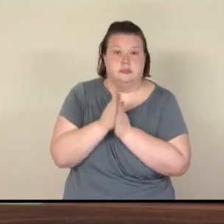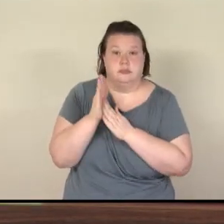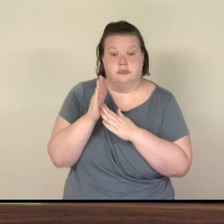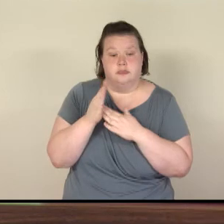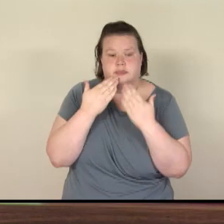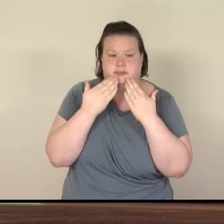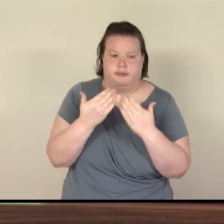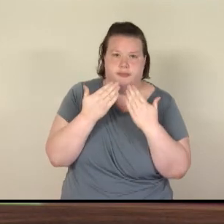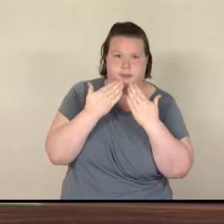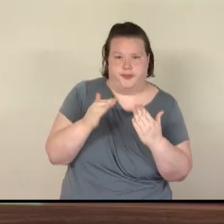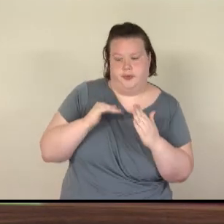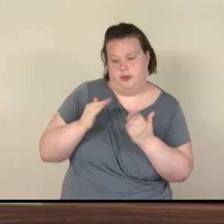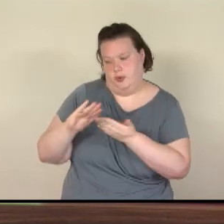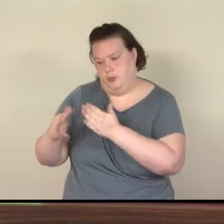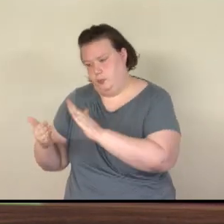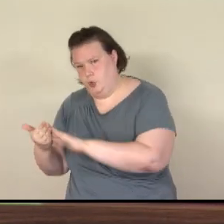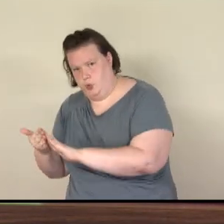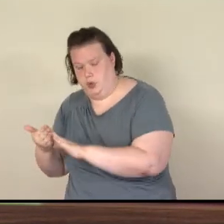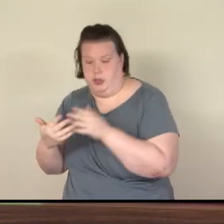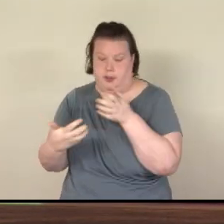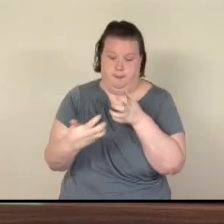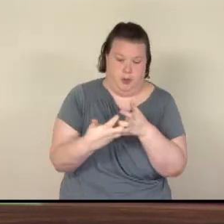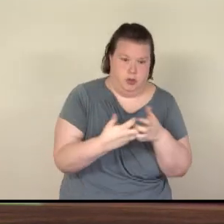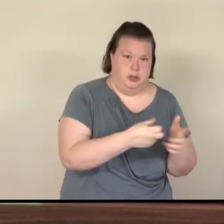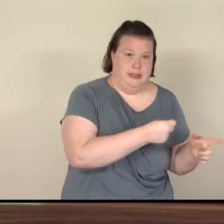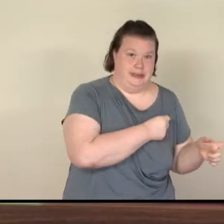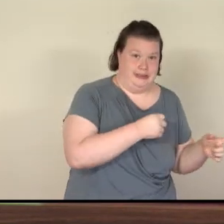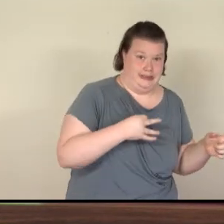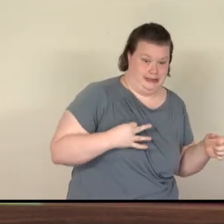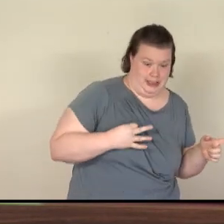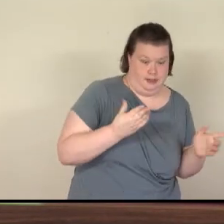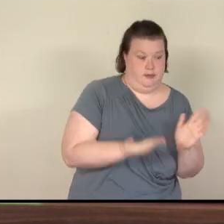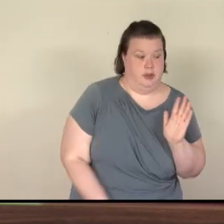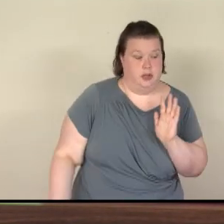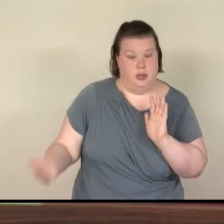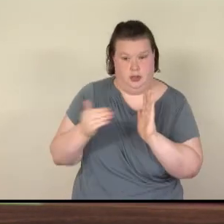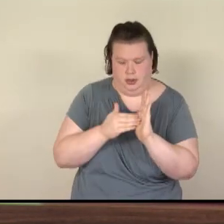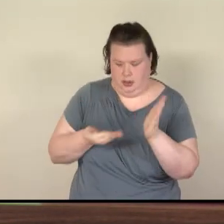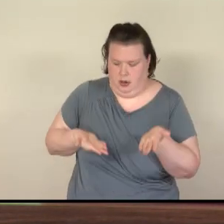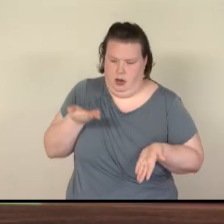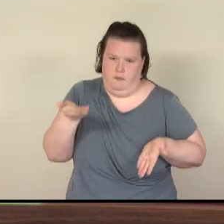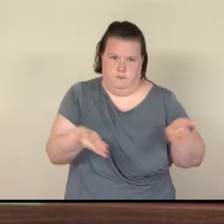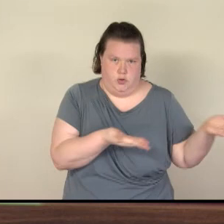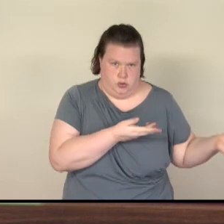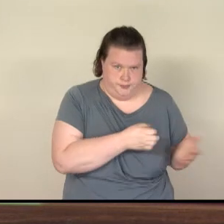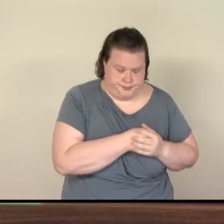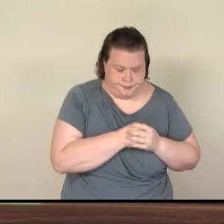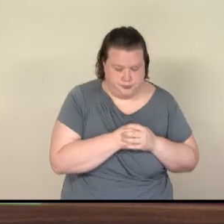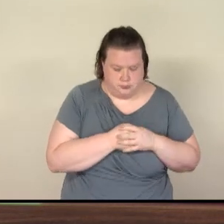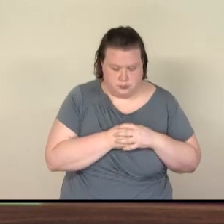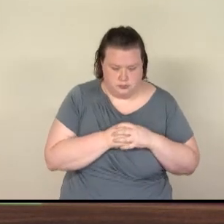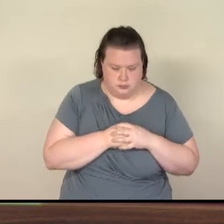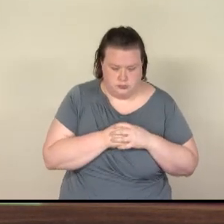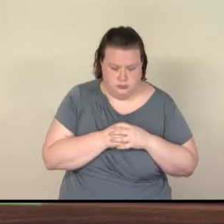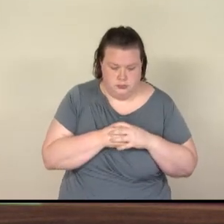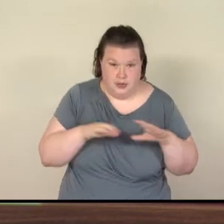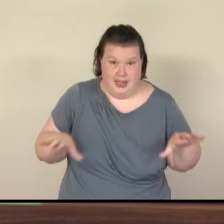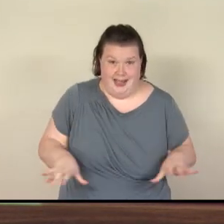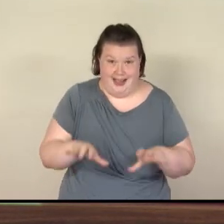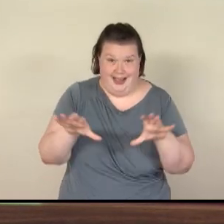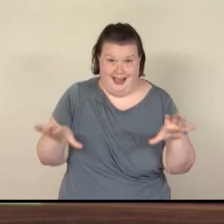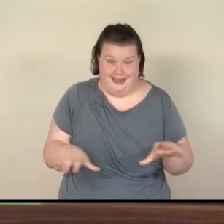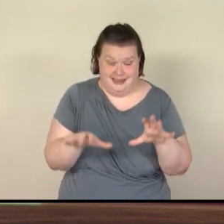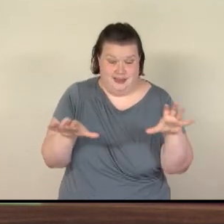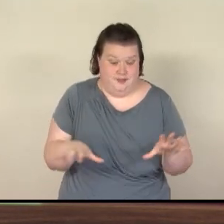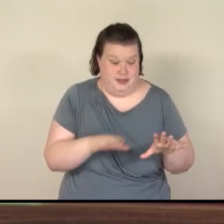to expand and enhance those offerings once again for our kids. Activities are scheduled between June 5th